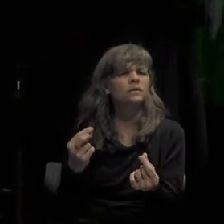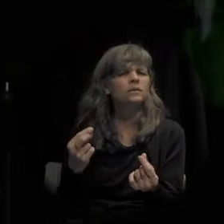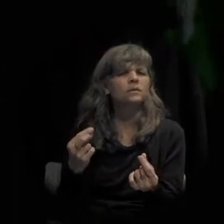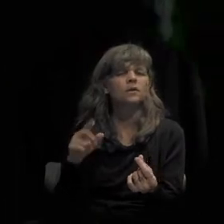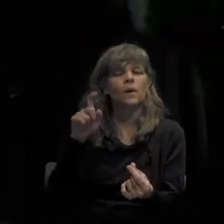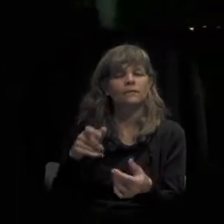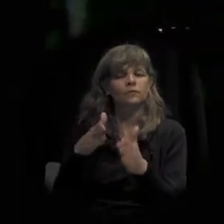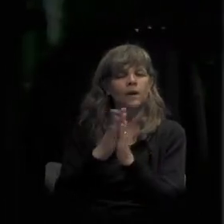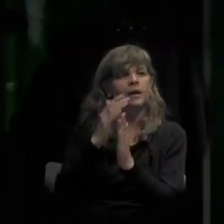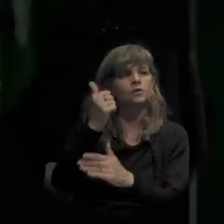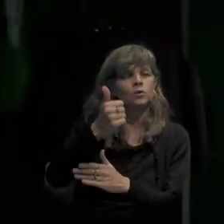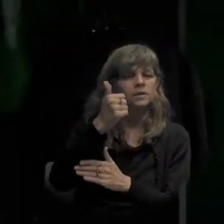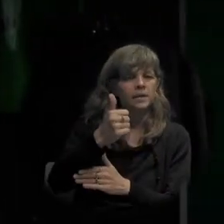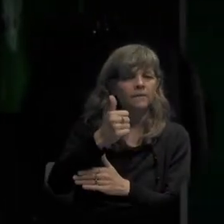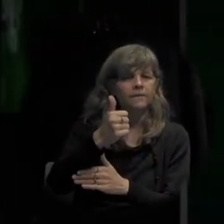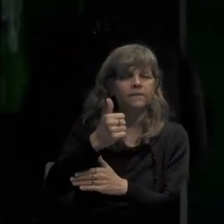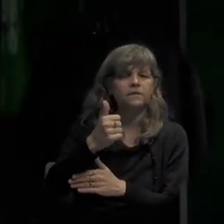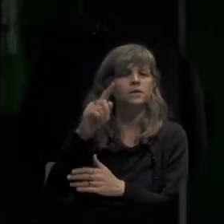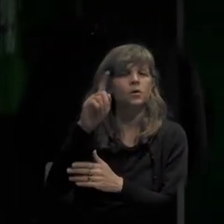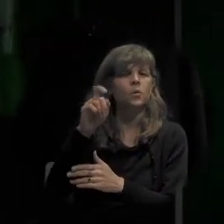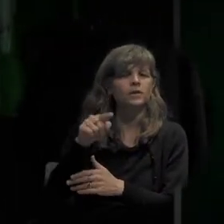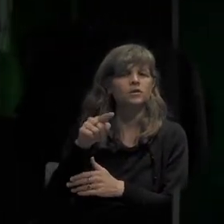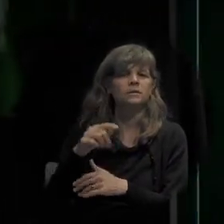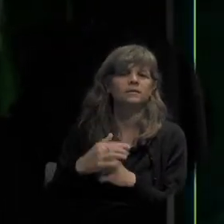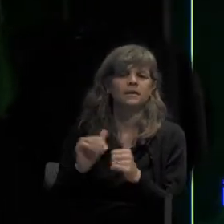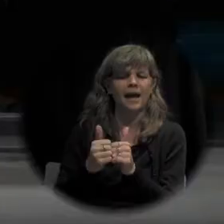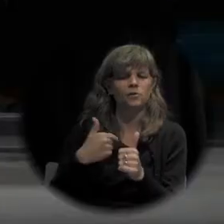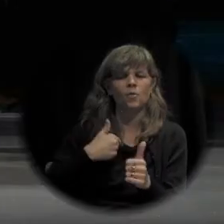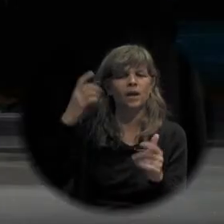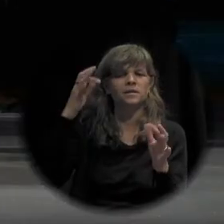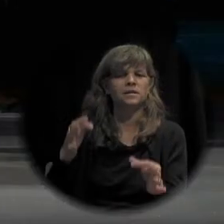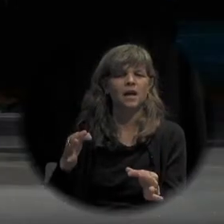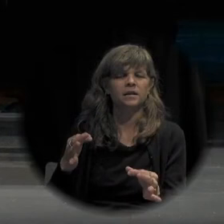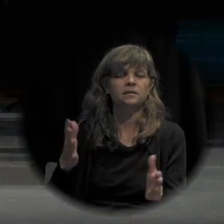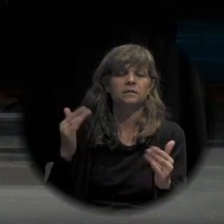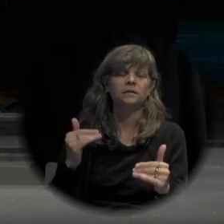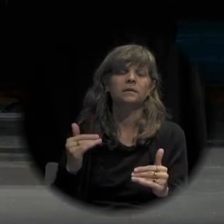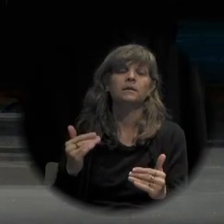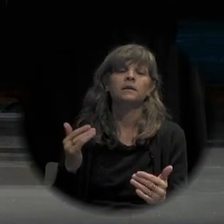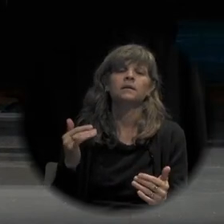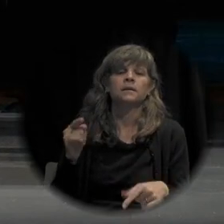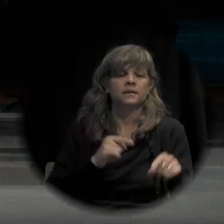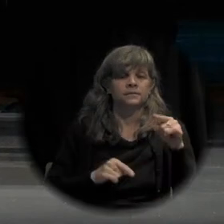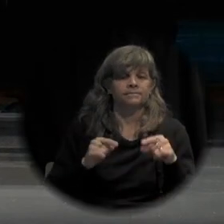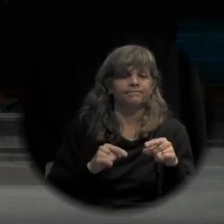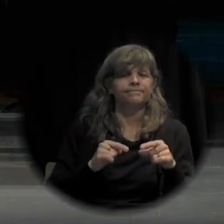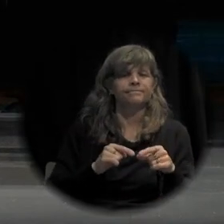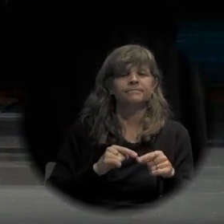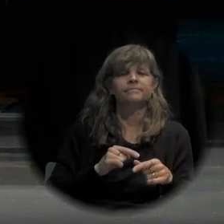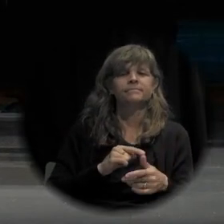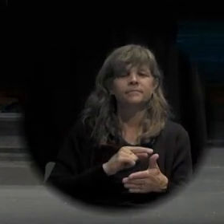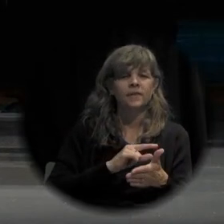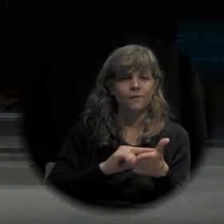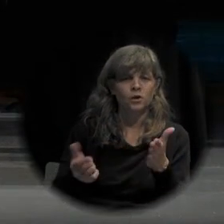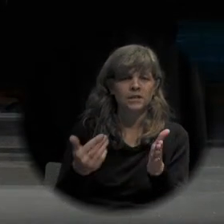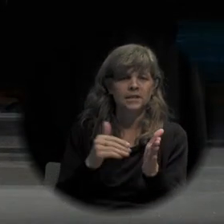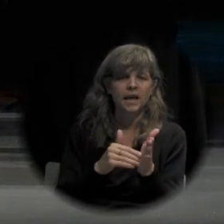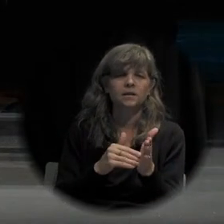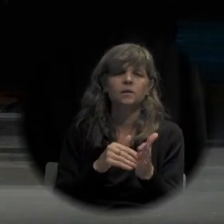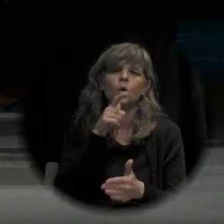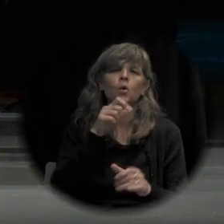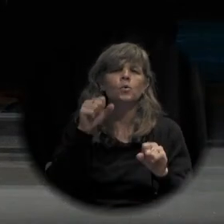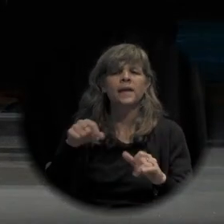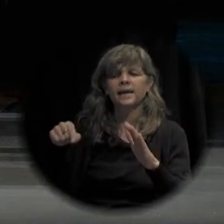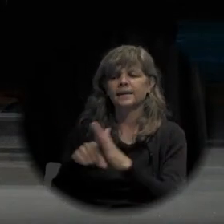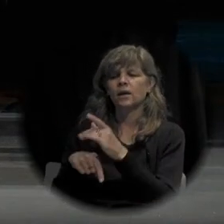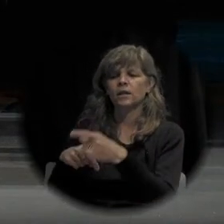ask with David. But there's more. So back to our statement here. David said to Abishai, don't destroy him, for who can put out his hand